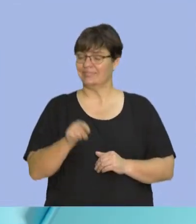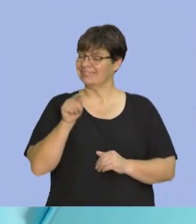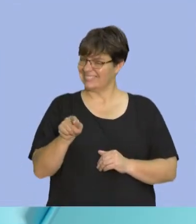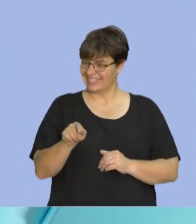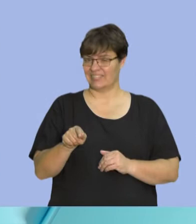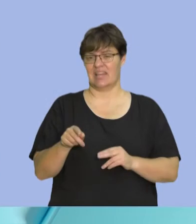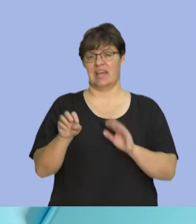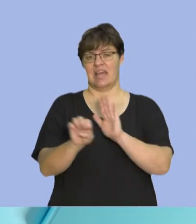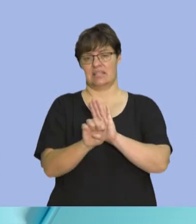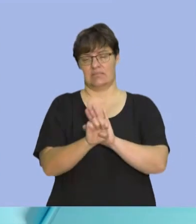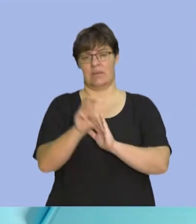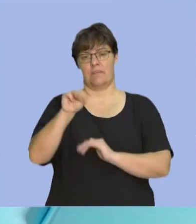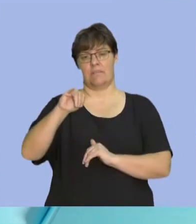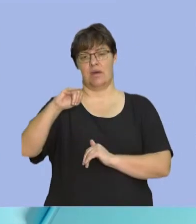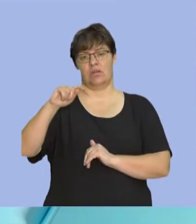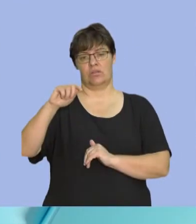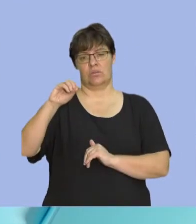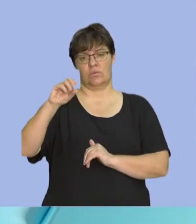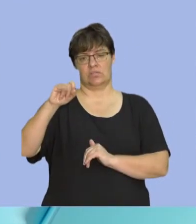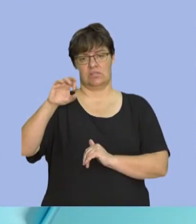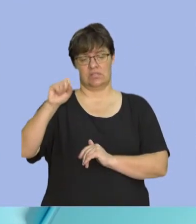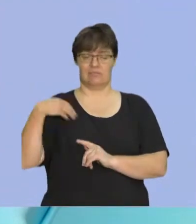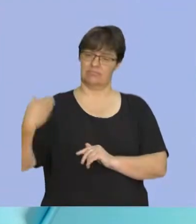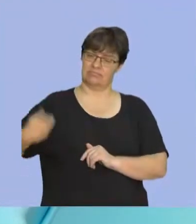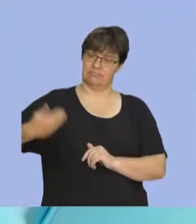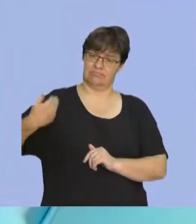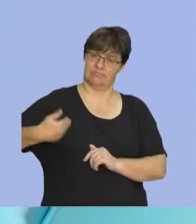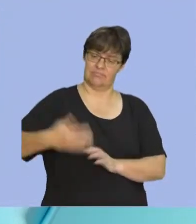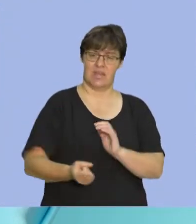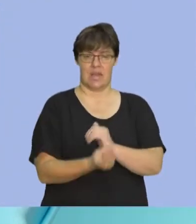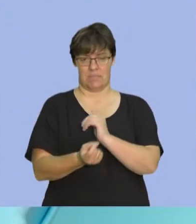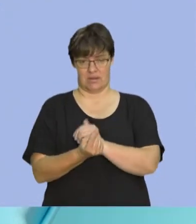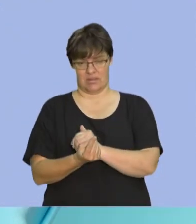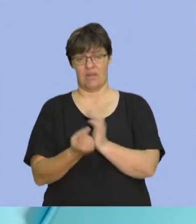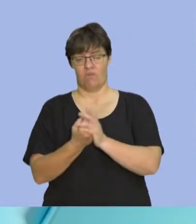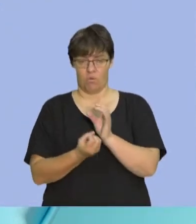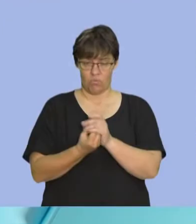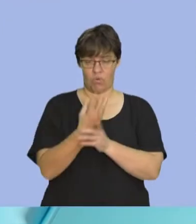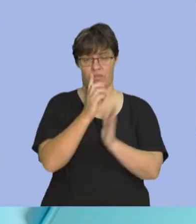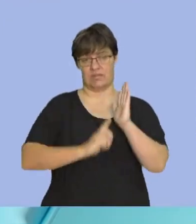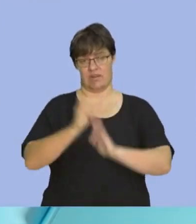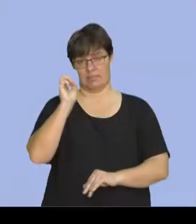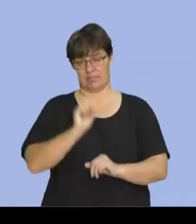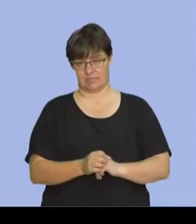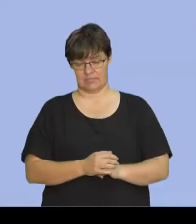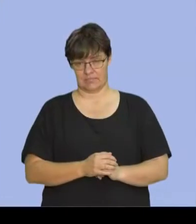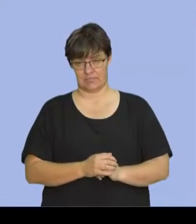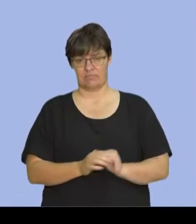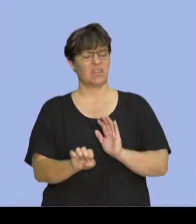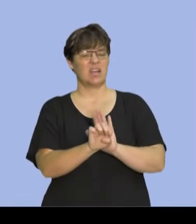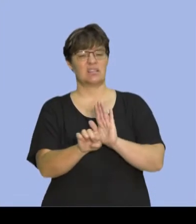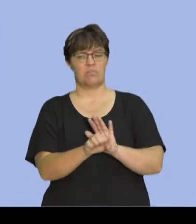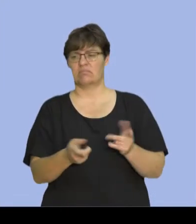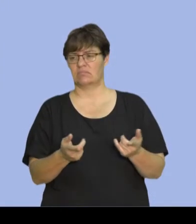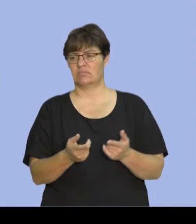again is an example of mitosis, which constantly happens, which allows for growth and development. Examples of